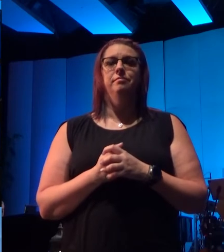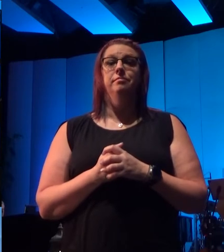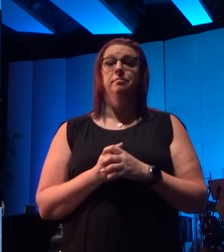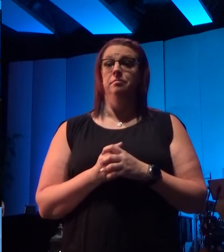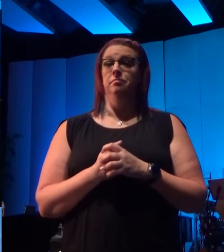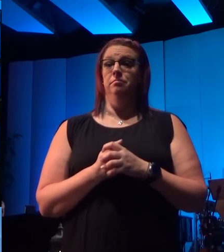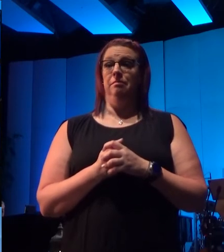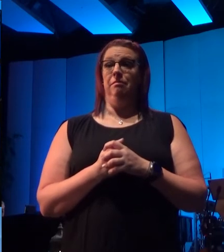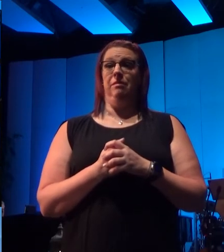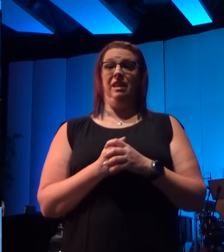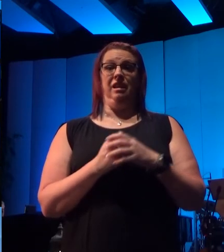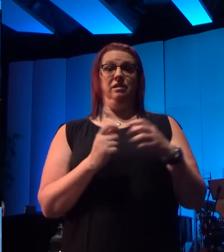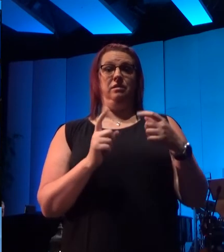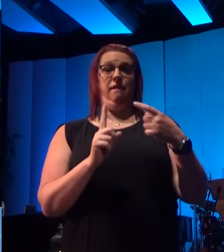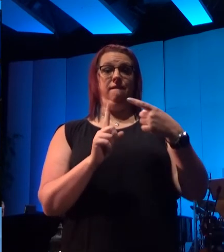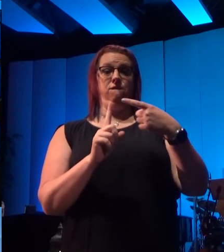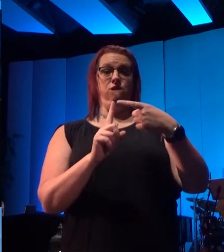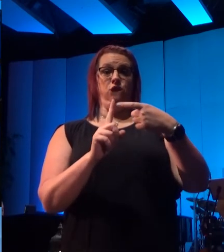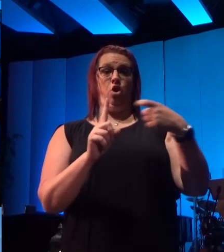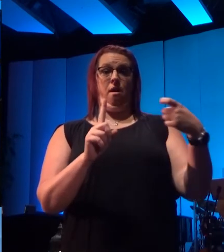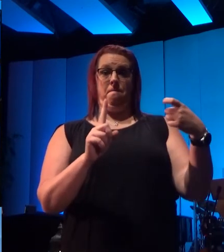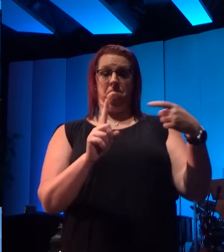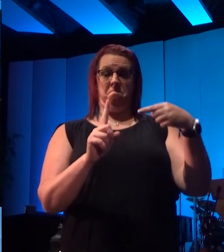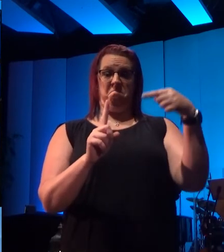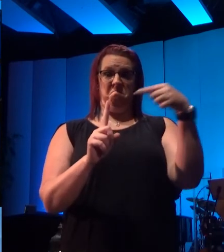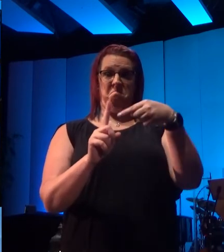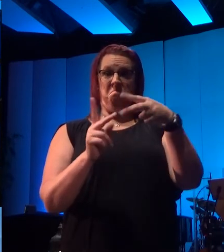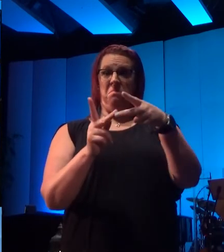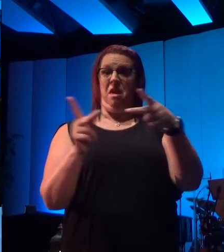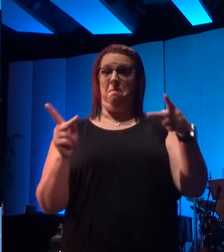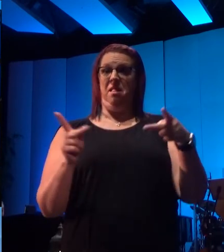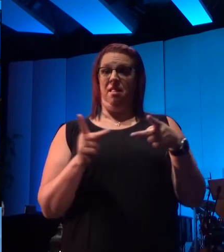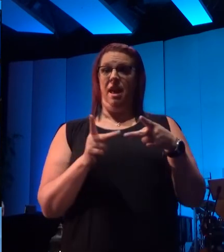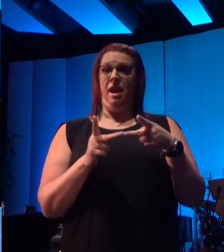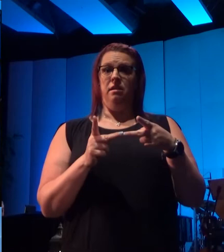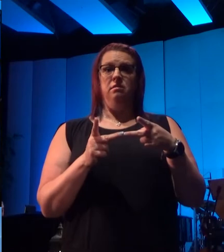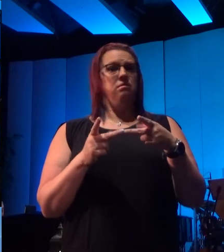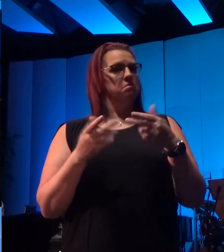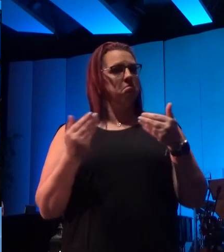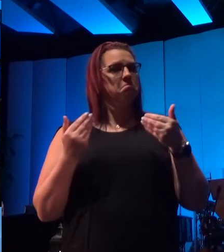It is from this place that I speak this word,